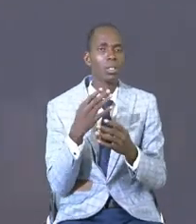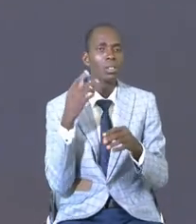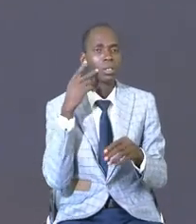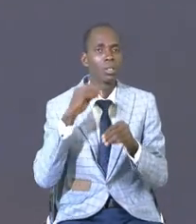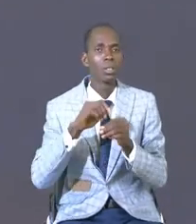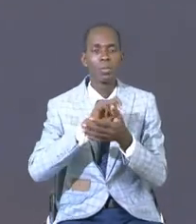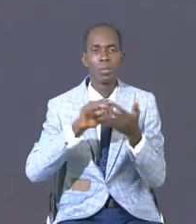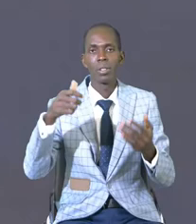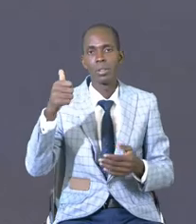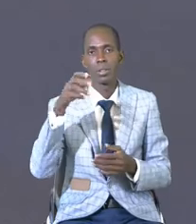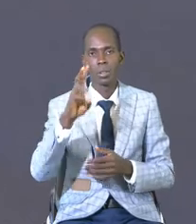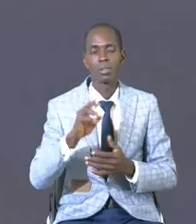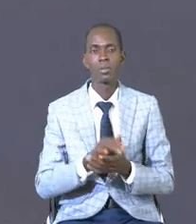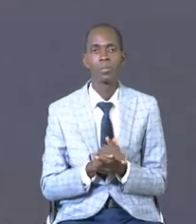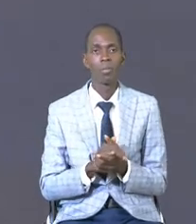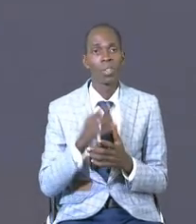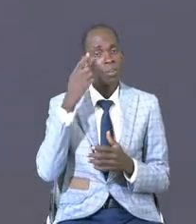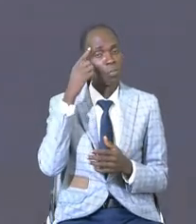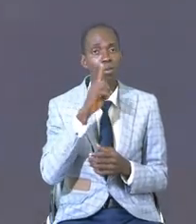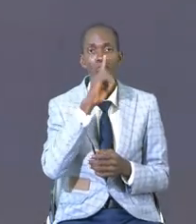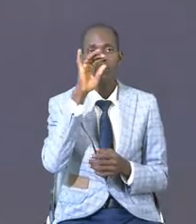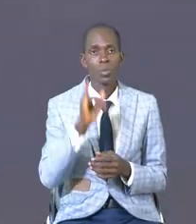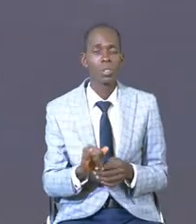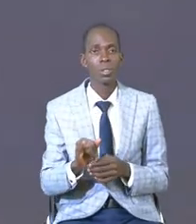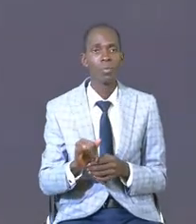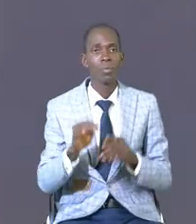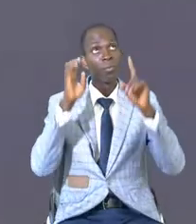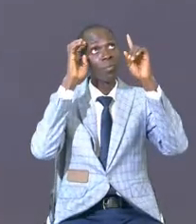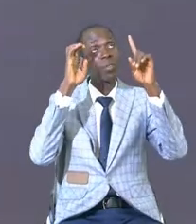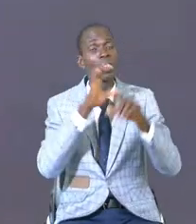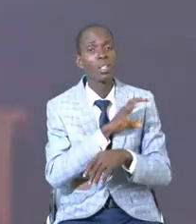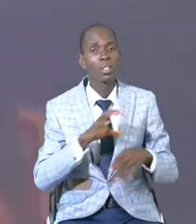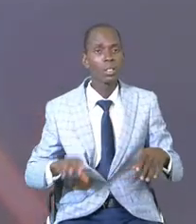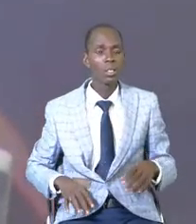in verse 16, for verily he, Christ,